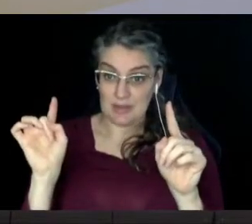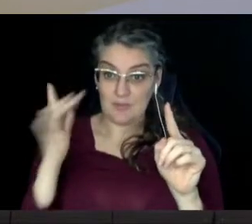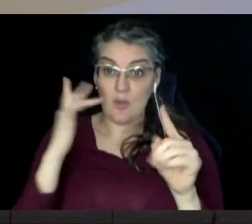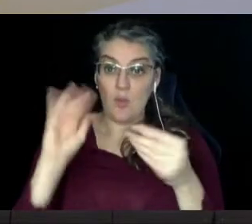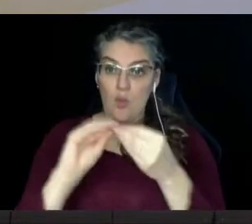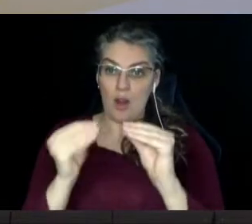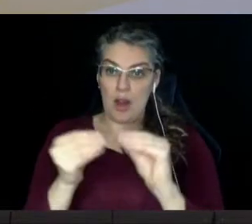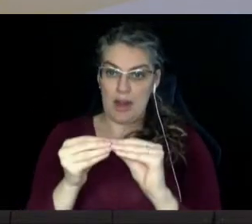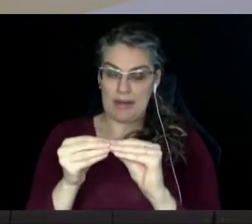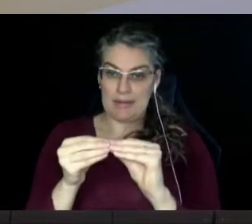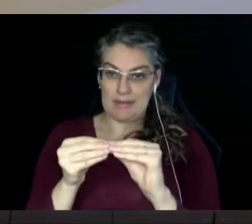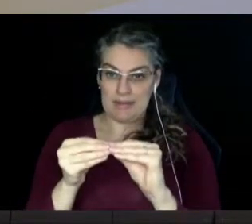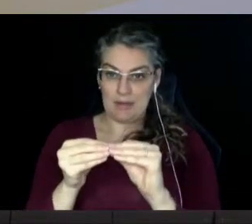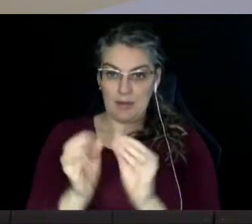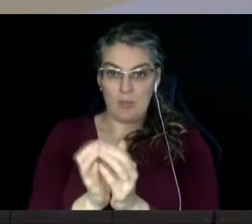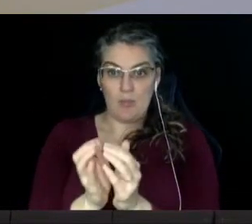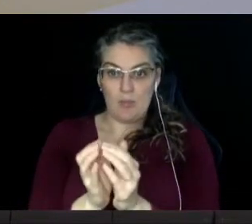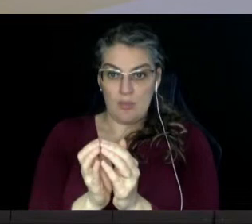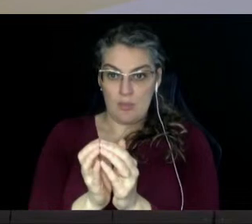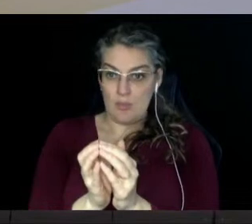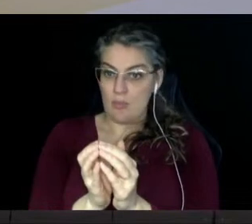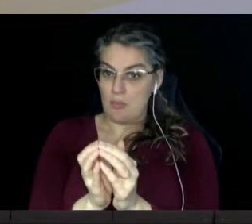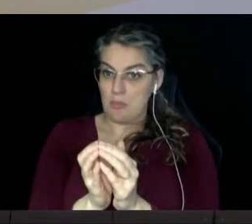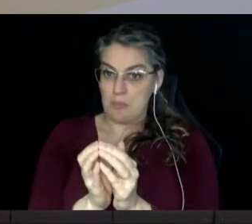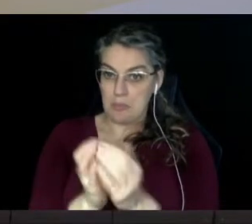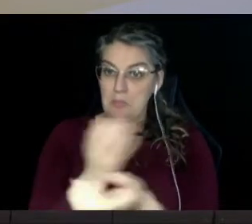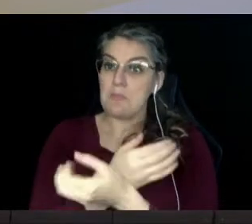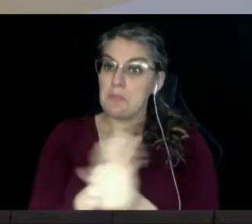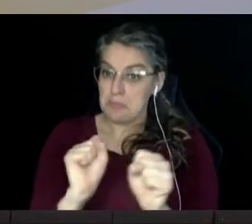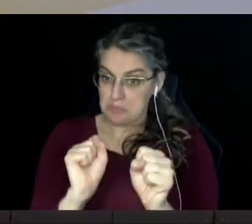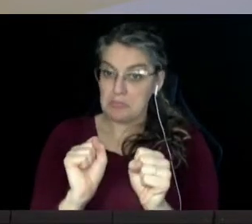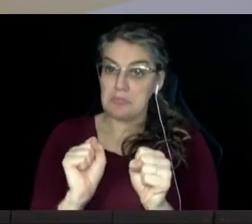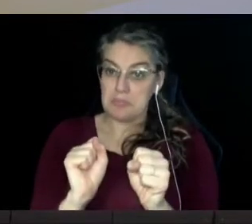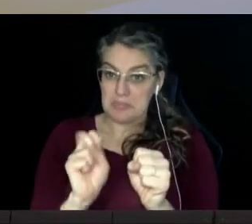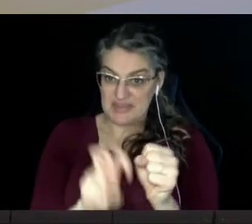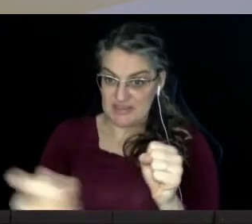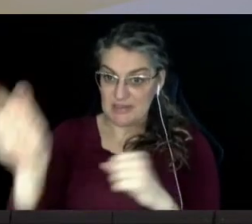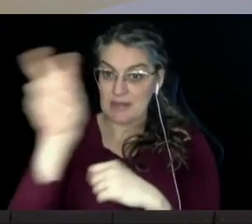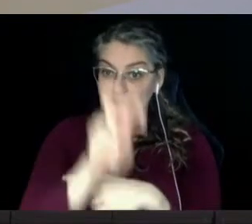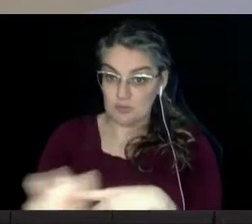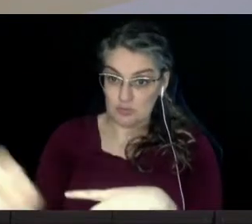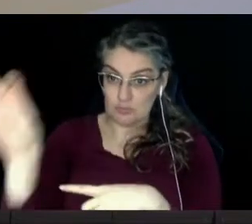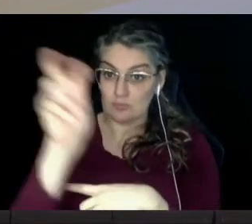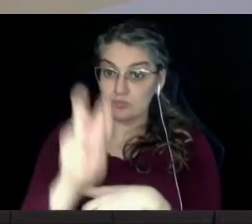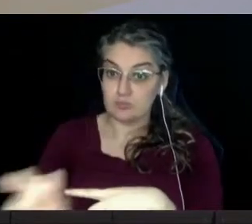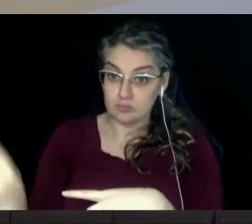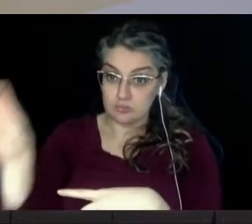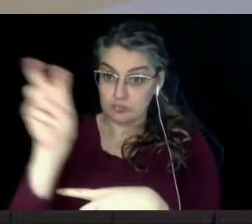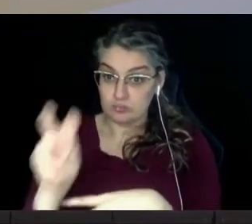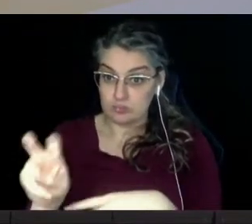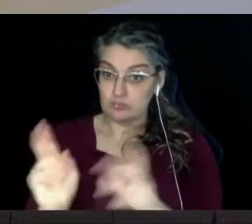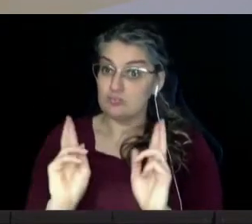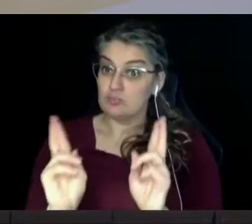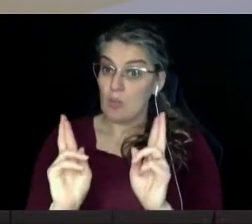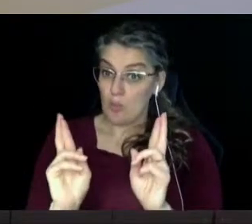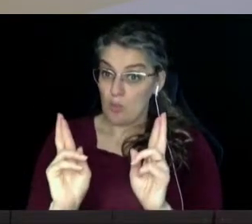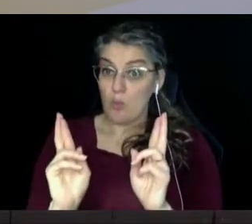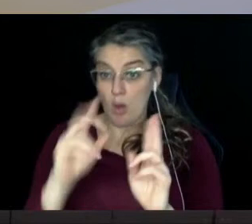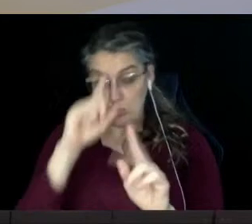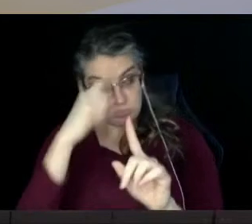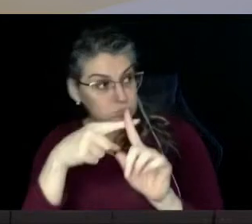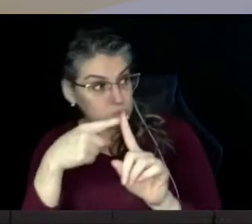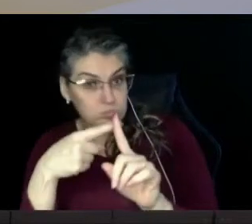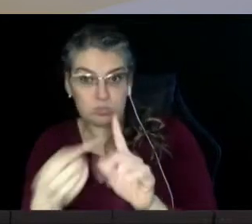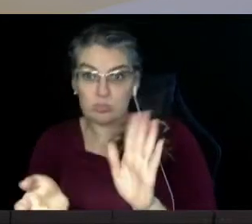and our epidemiology really supported that. And we're hopeful that that will be able to happen again.